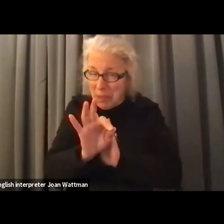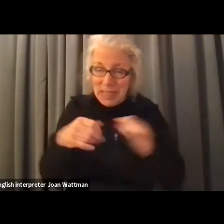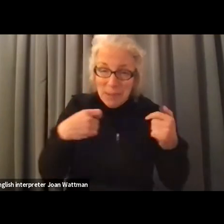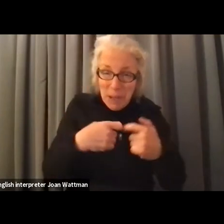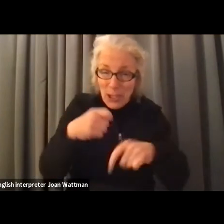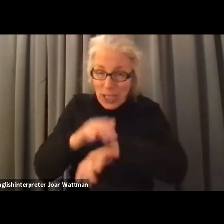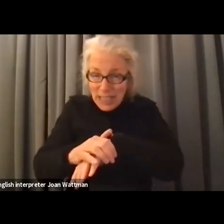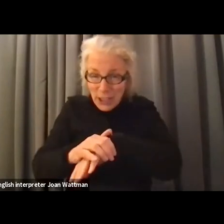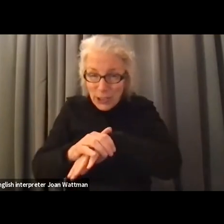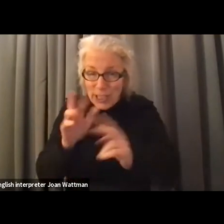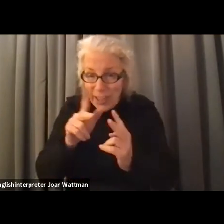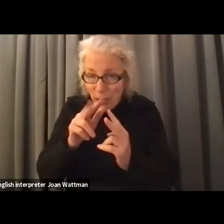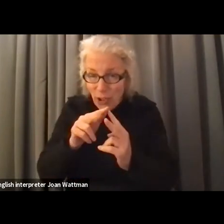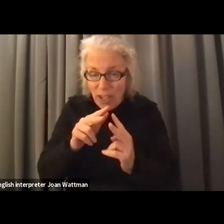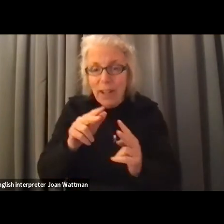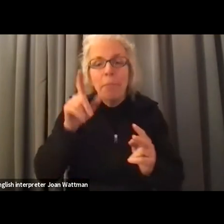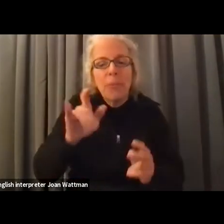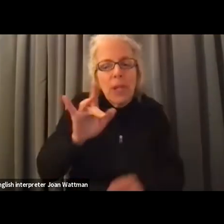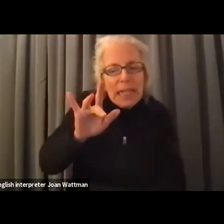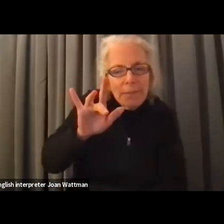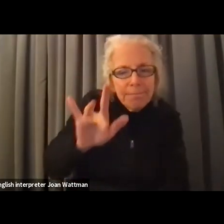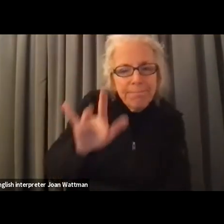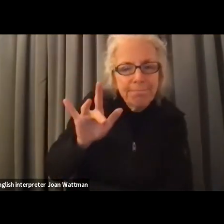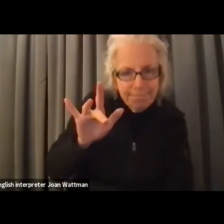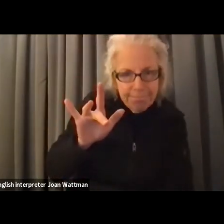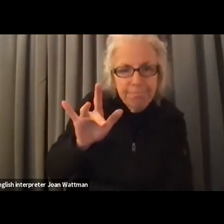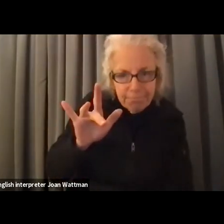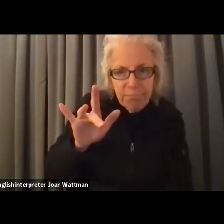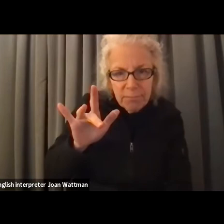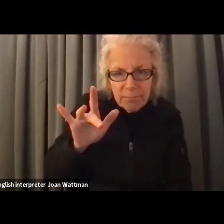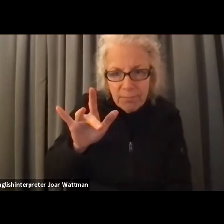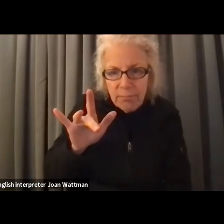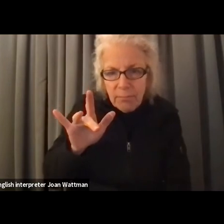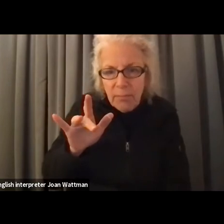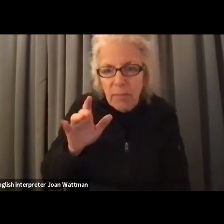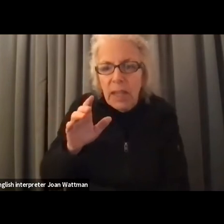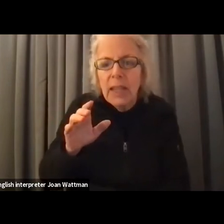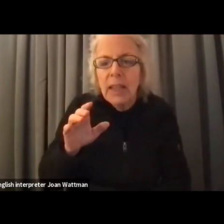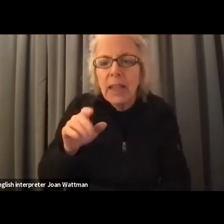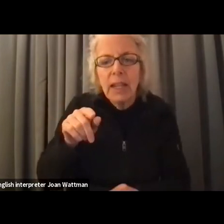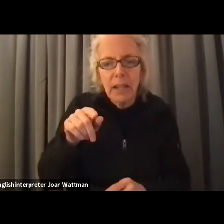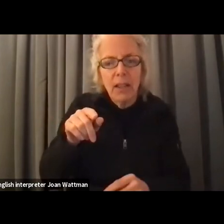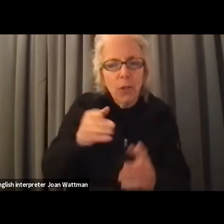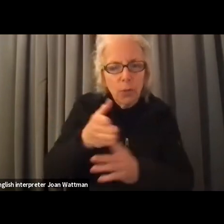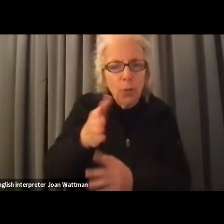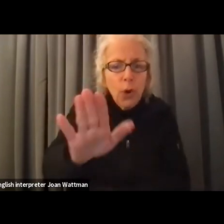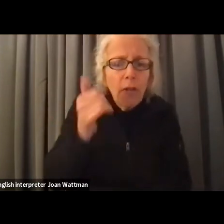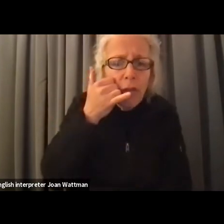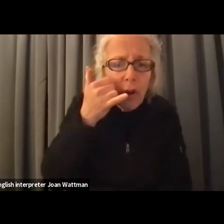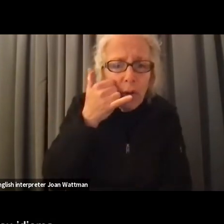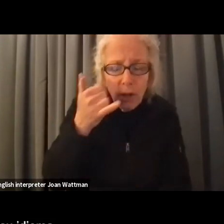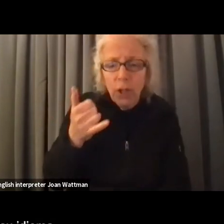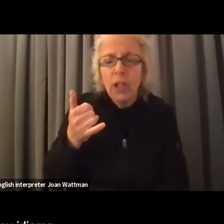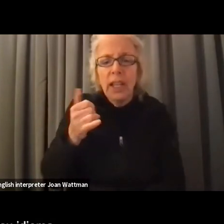following, clicking on the ... and then following there, you will be able to see the language